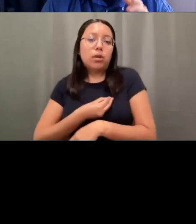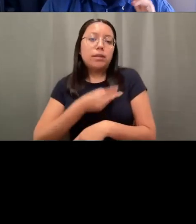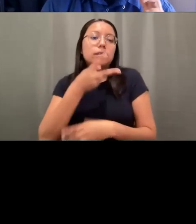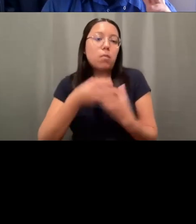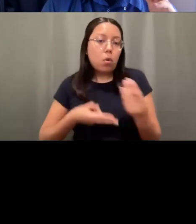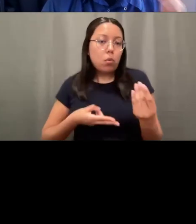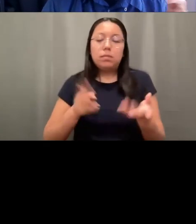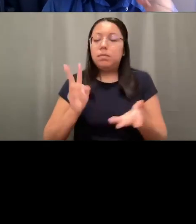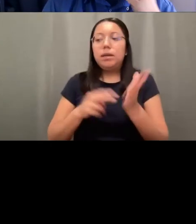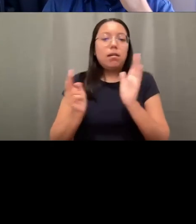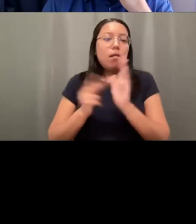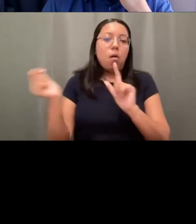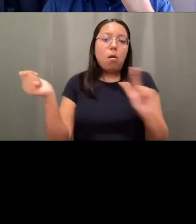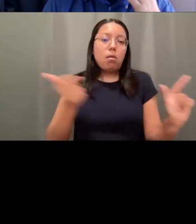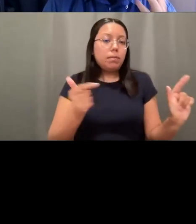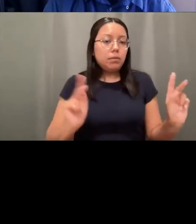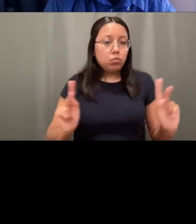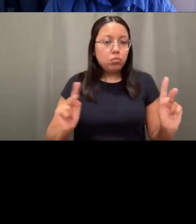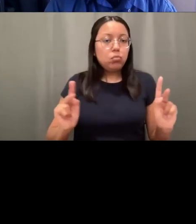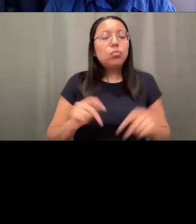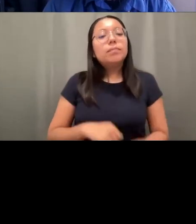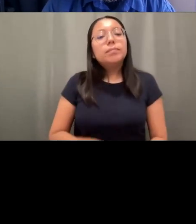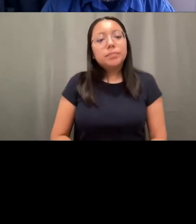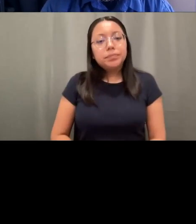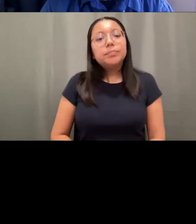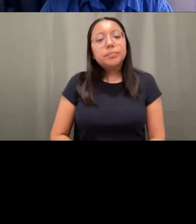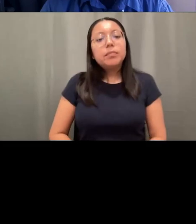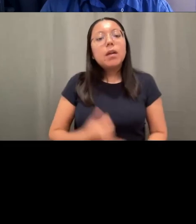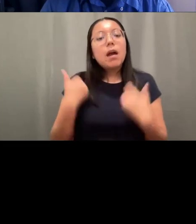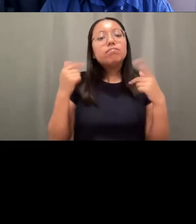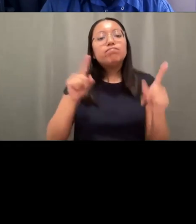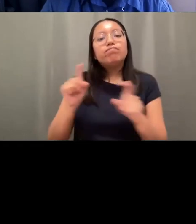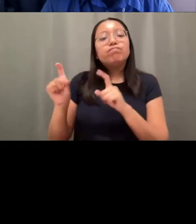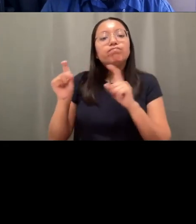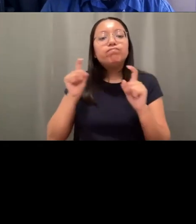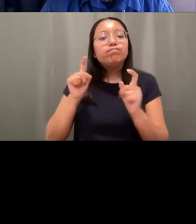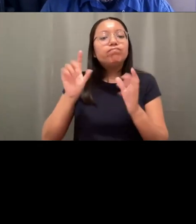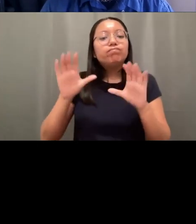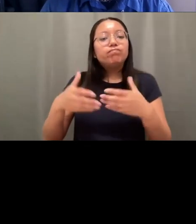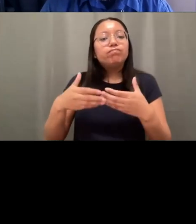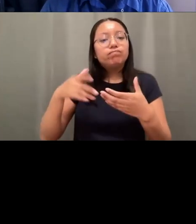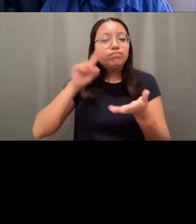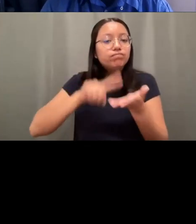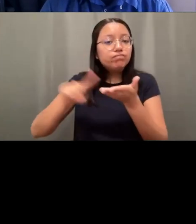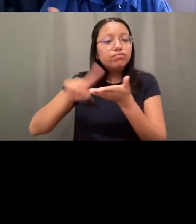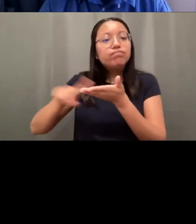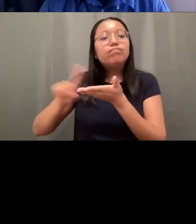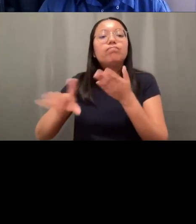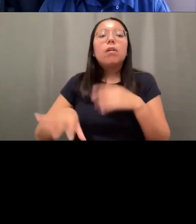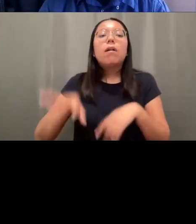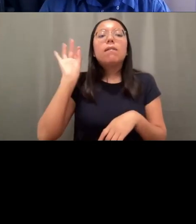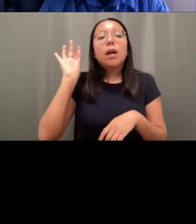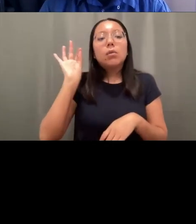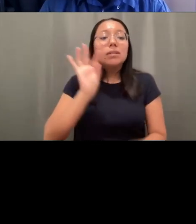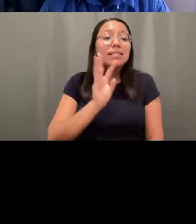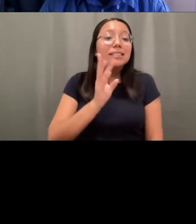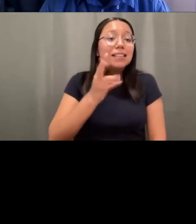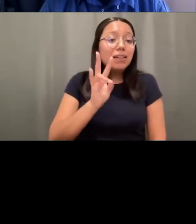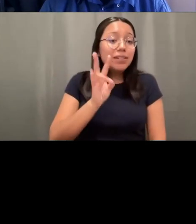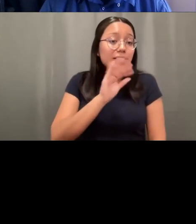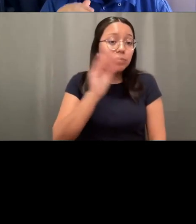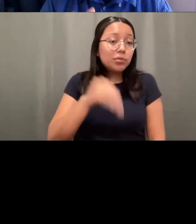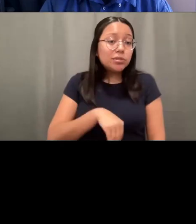large study determined that around 17% of adolescents engage in self-injury, 13%